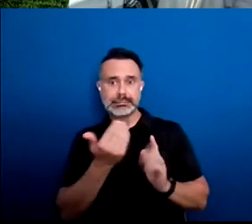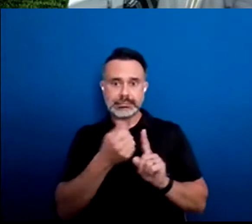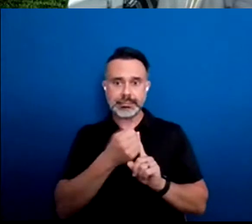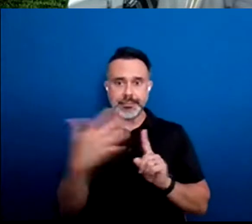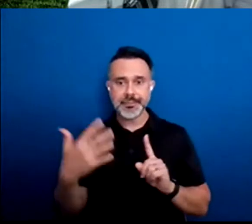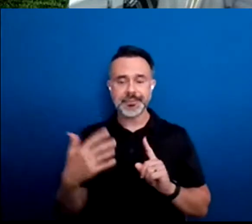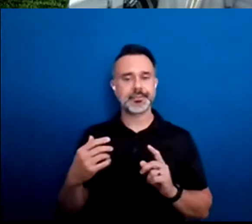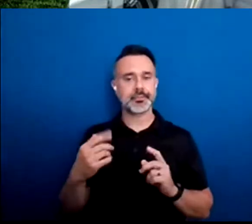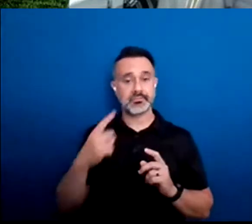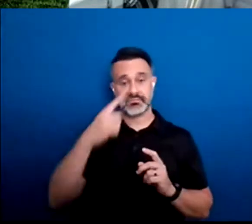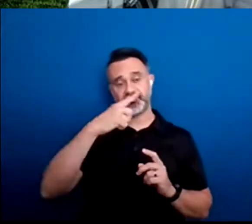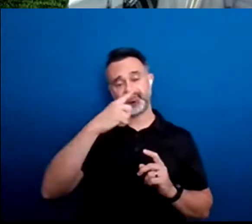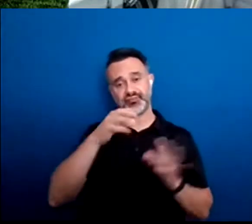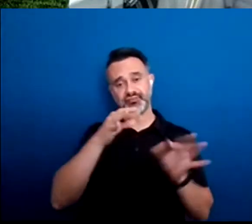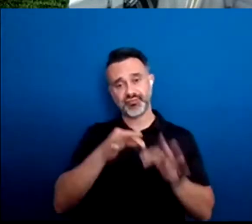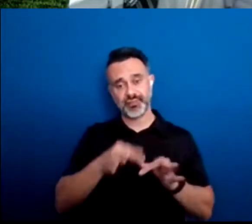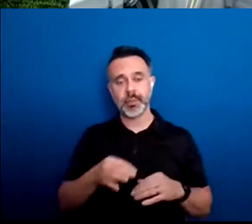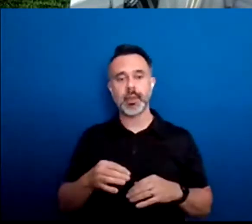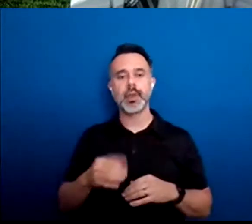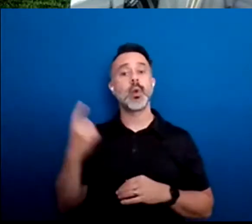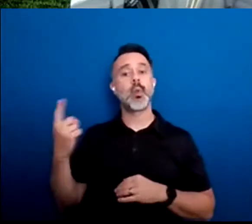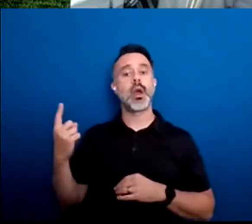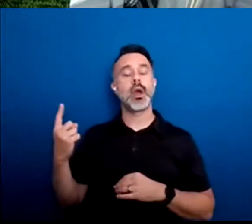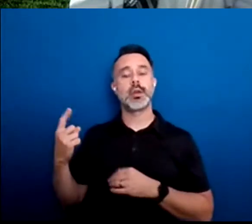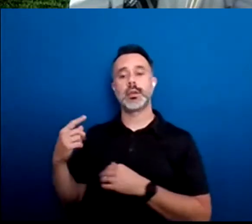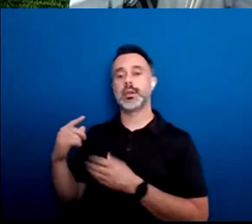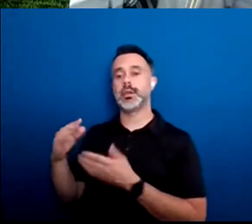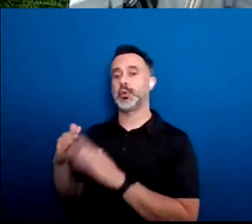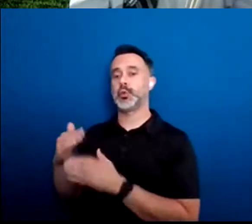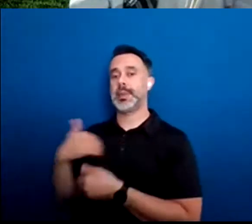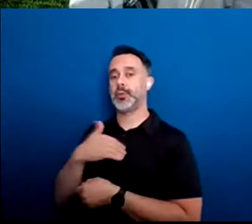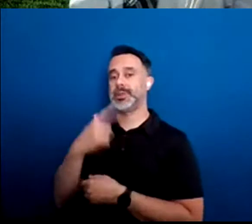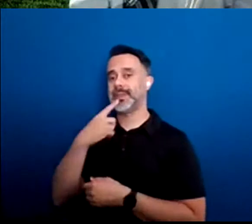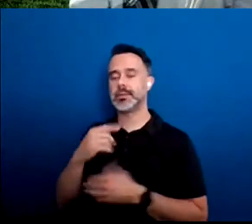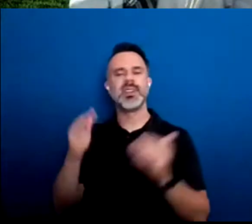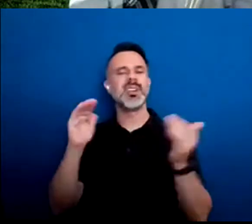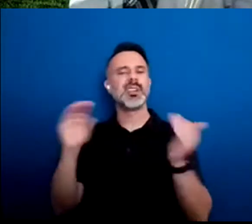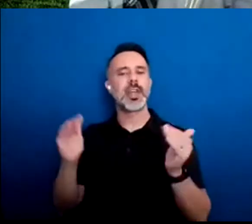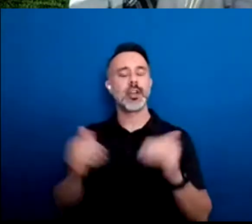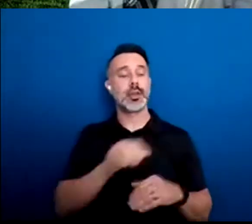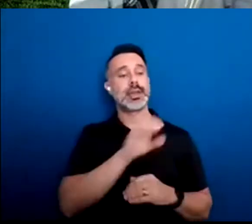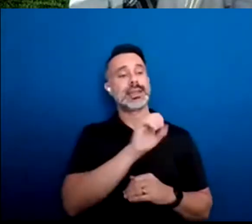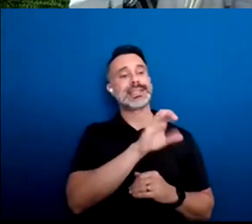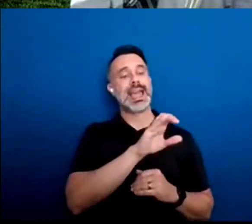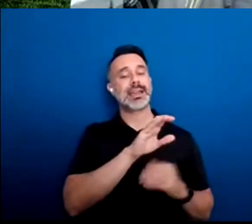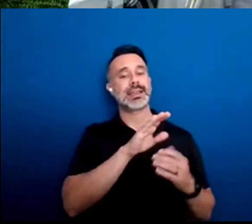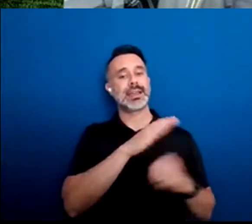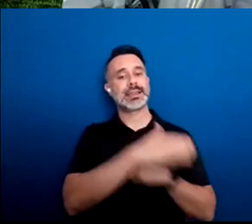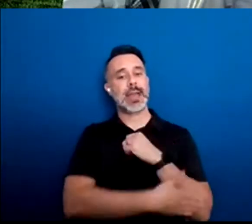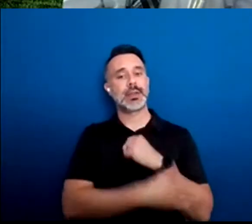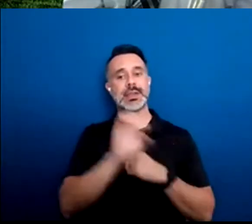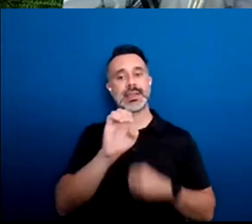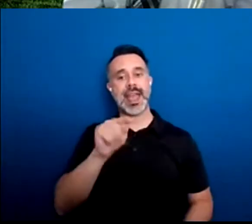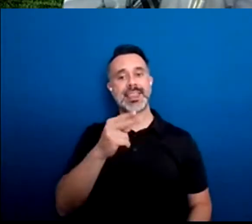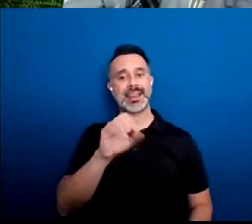little bit more. We have a community member that said, in comparing percentage of Sacramento County ethnic groups with the percentage of those who have